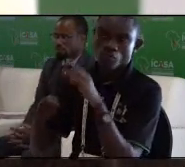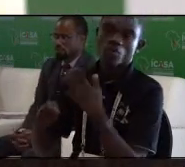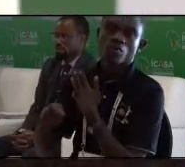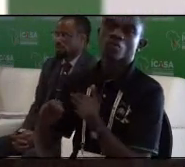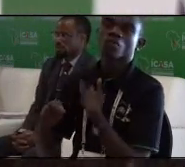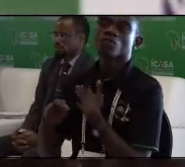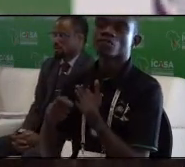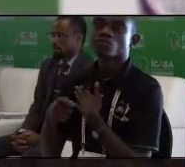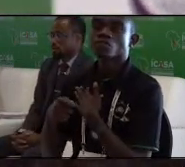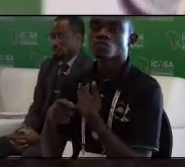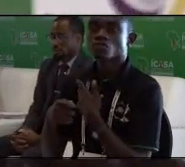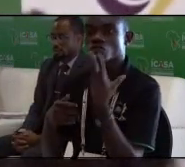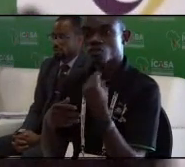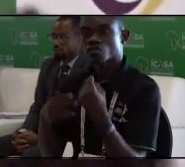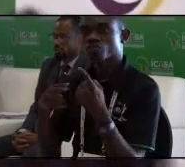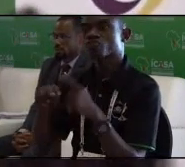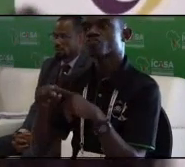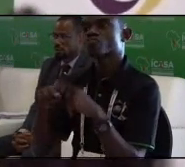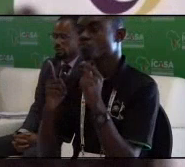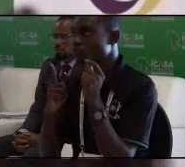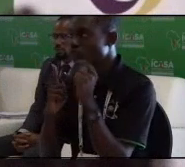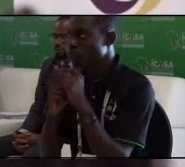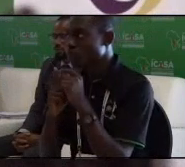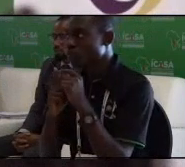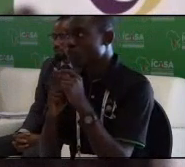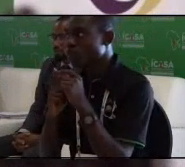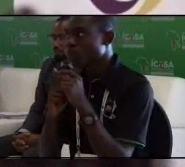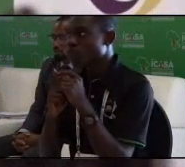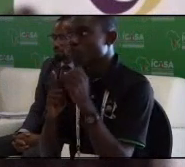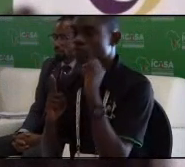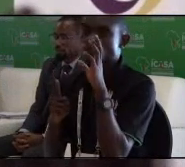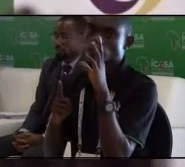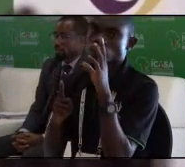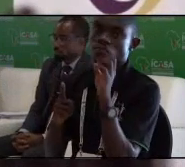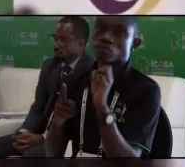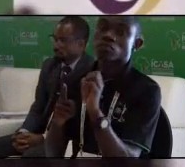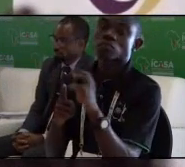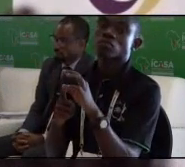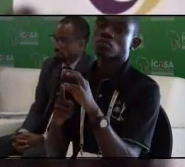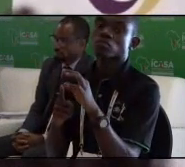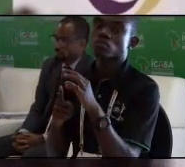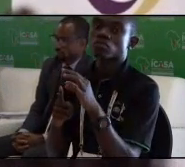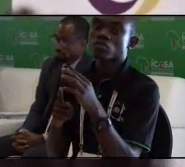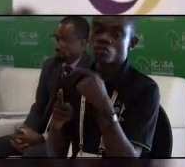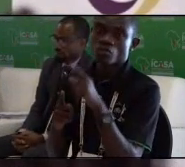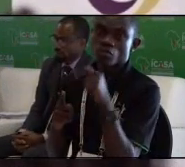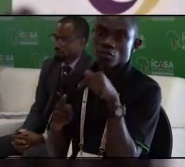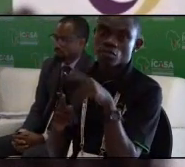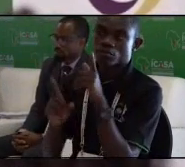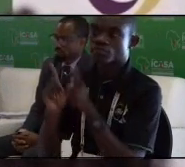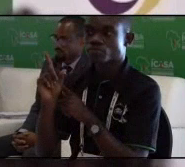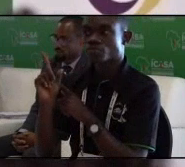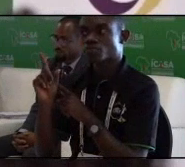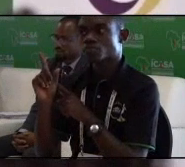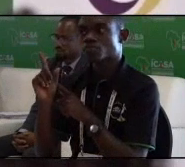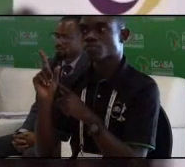for clients that return the results. And I'm glad to tell you that we, as at September this year, we recorded over 90% return rate.